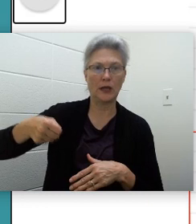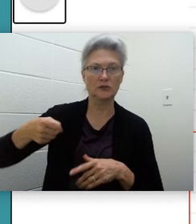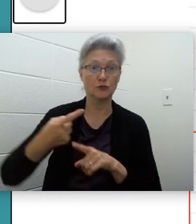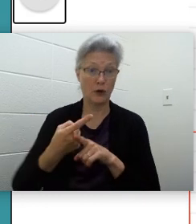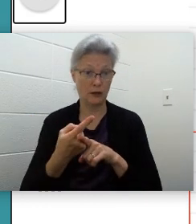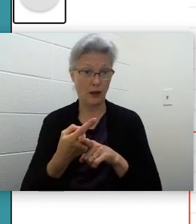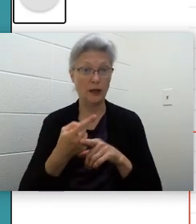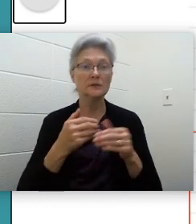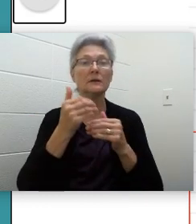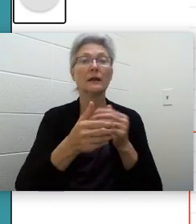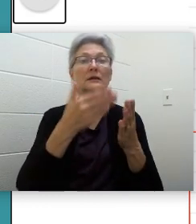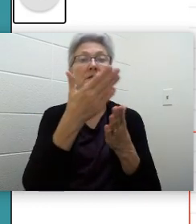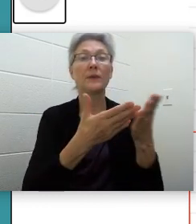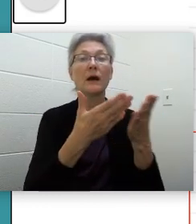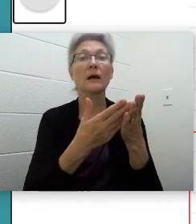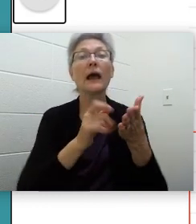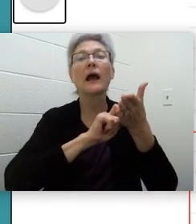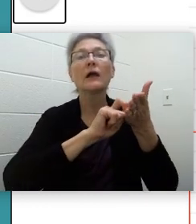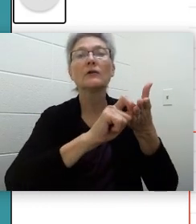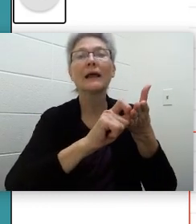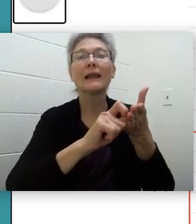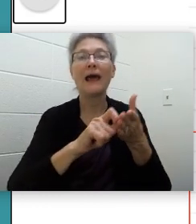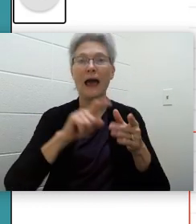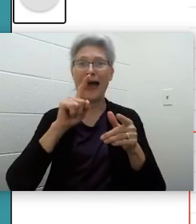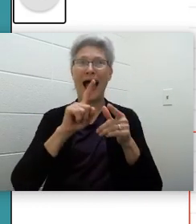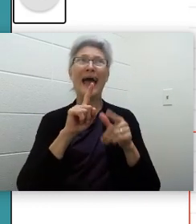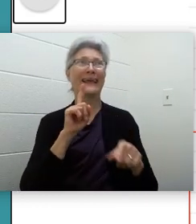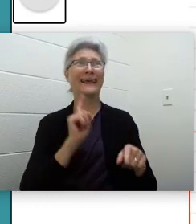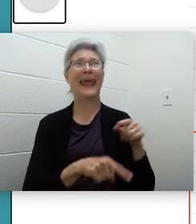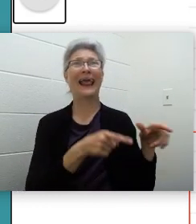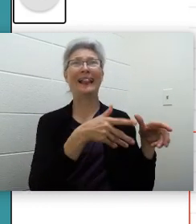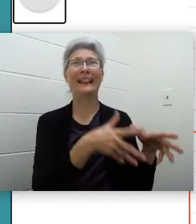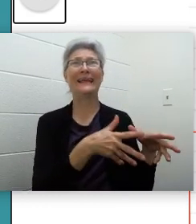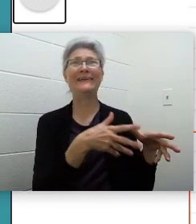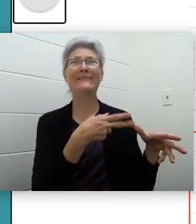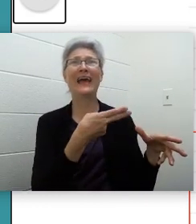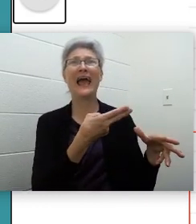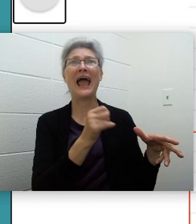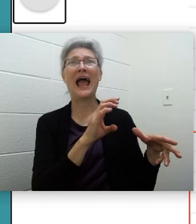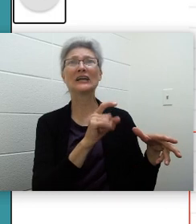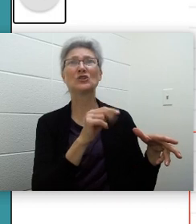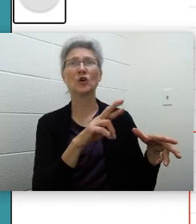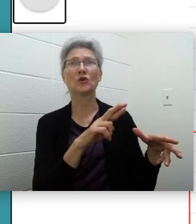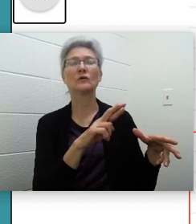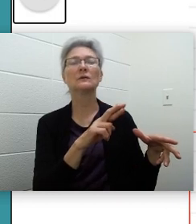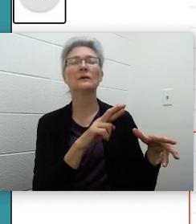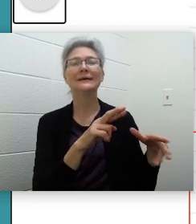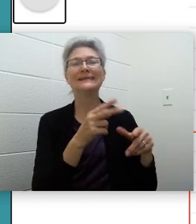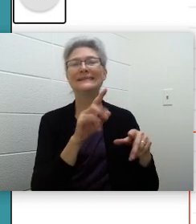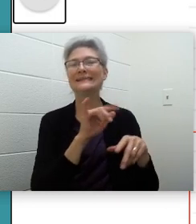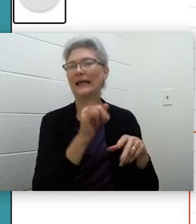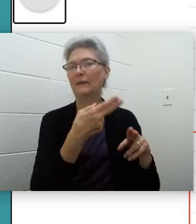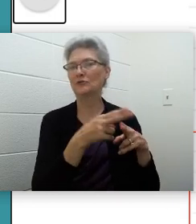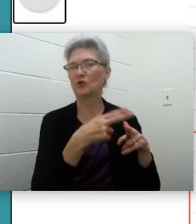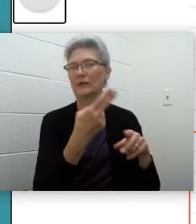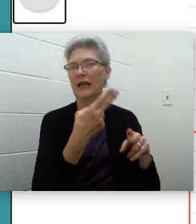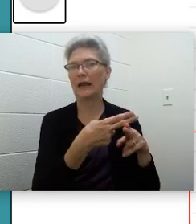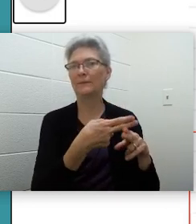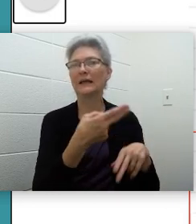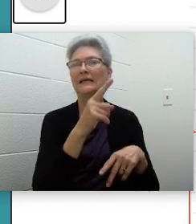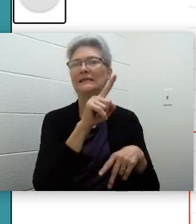on the next section here, I underlined that I can't leave Hector. This is important to me because this is showing me that